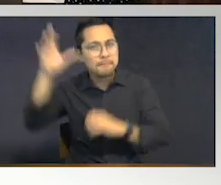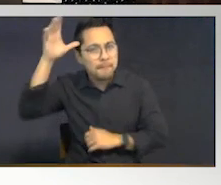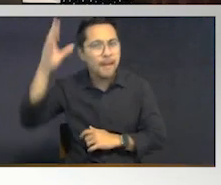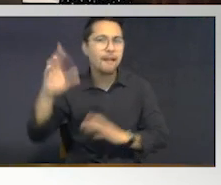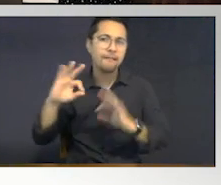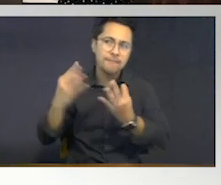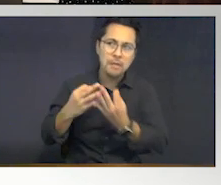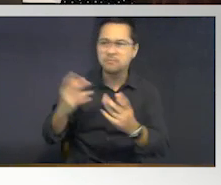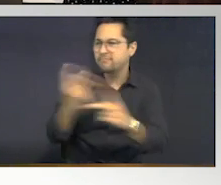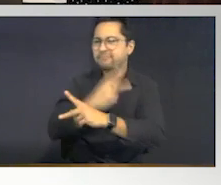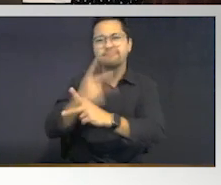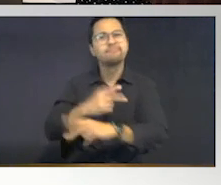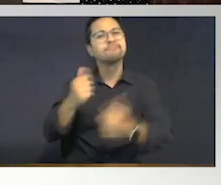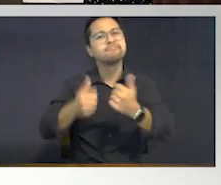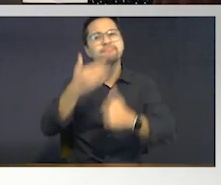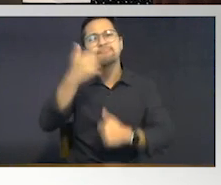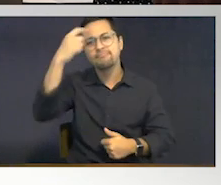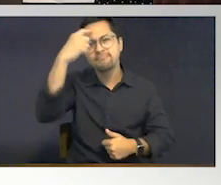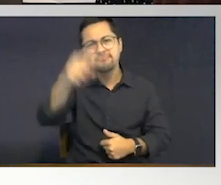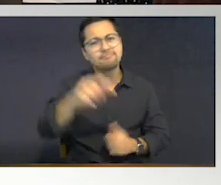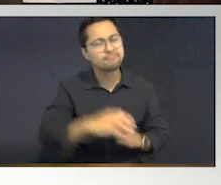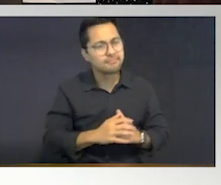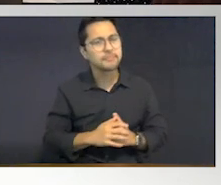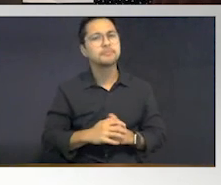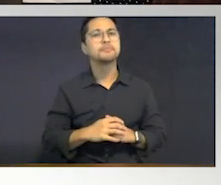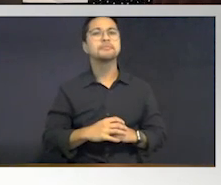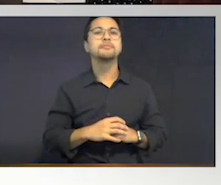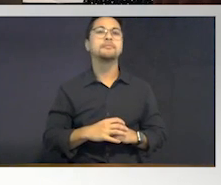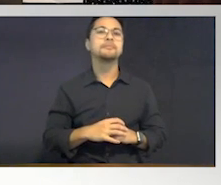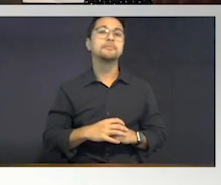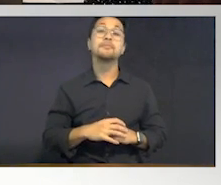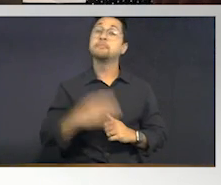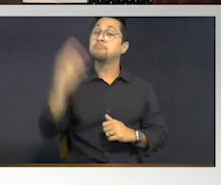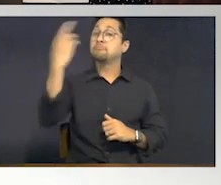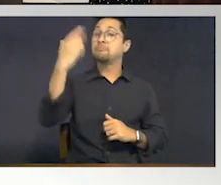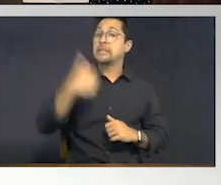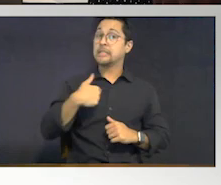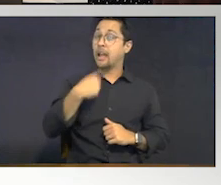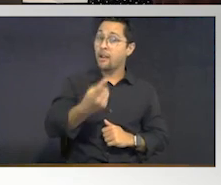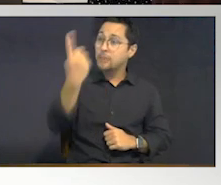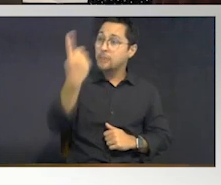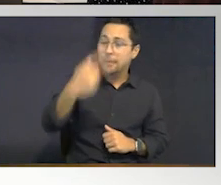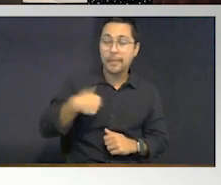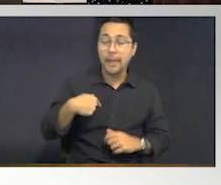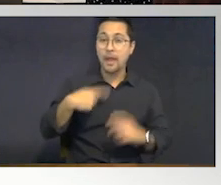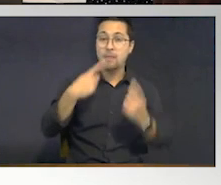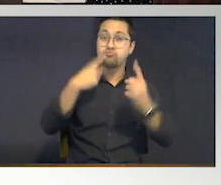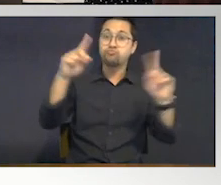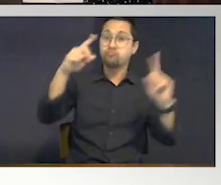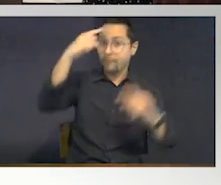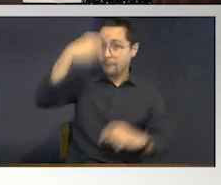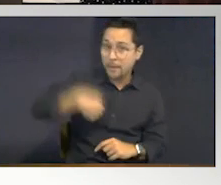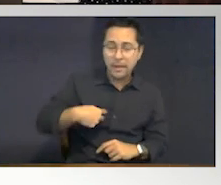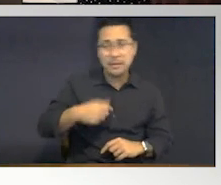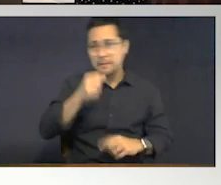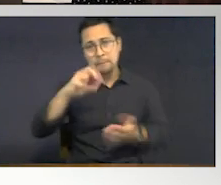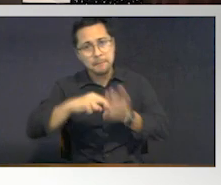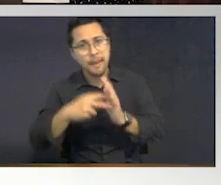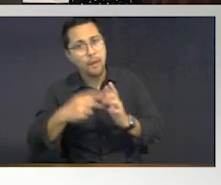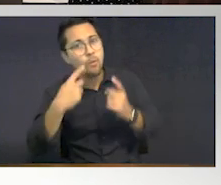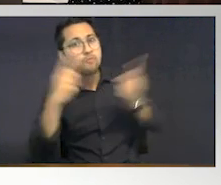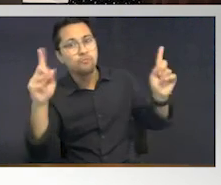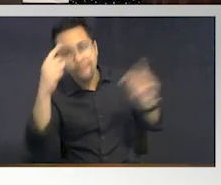out what's going to work for you and take pieces of that. You know, just because I've said something works for me doesn't mean it's necessarily going to work for